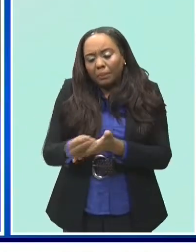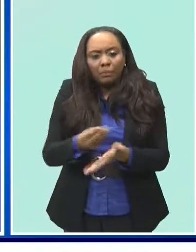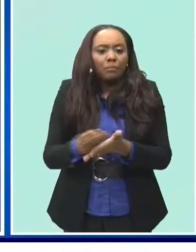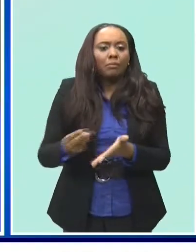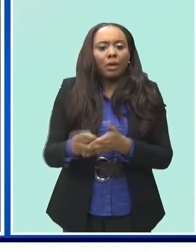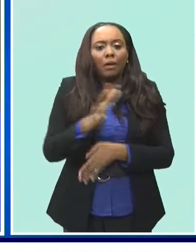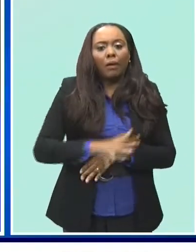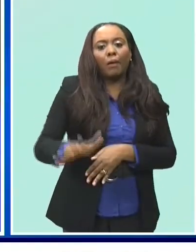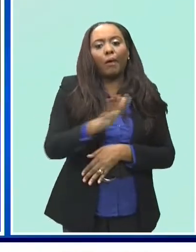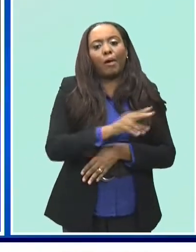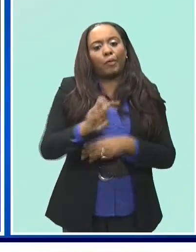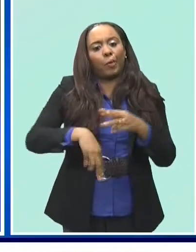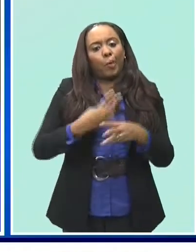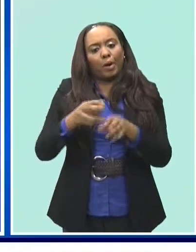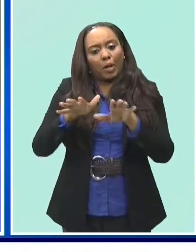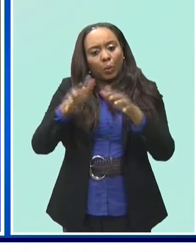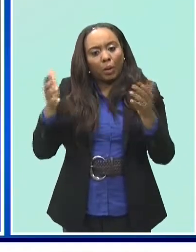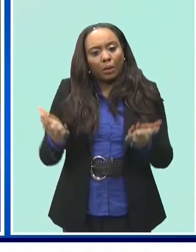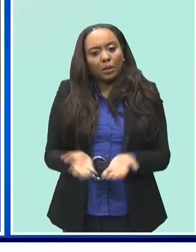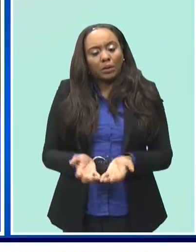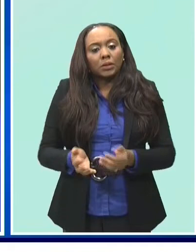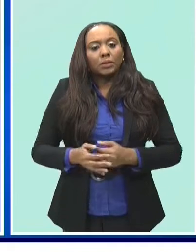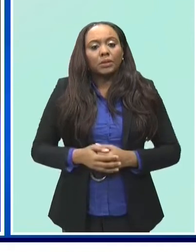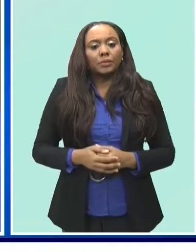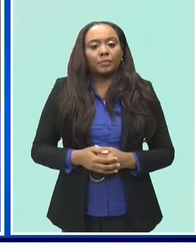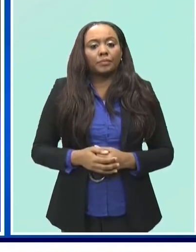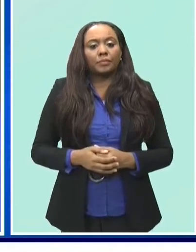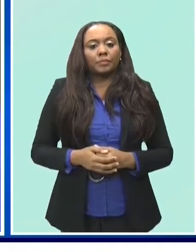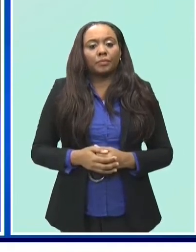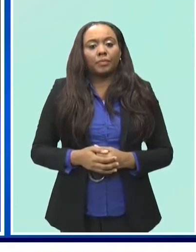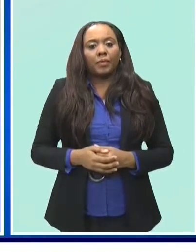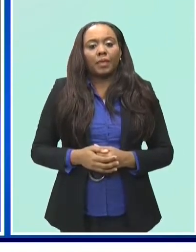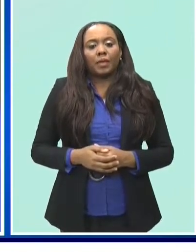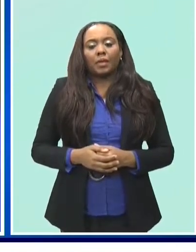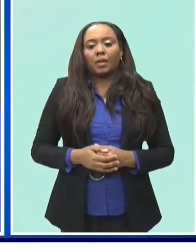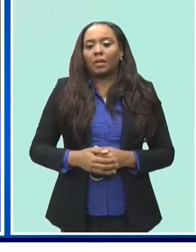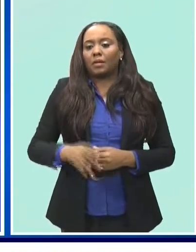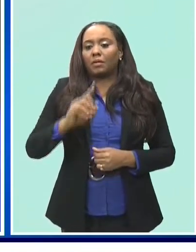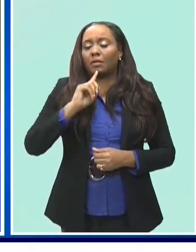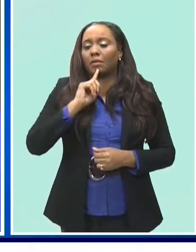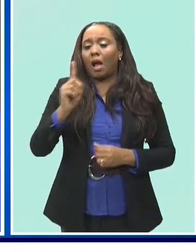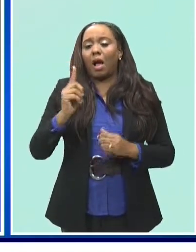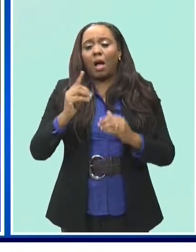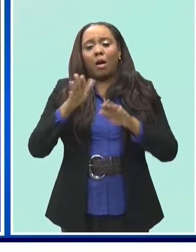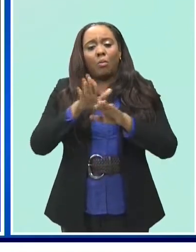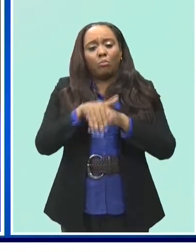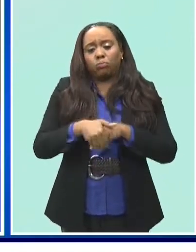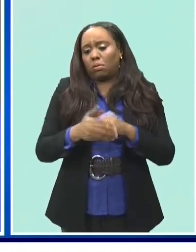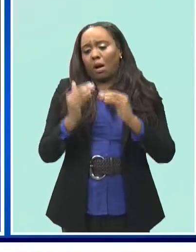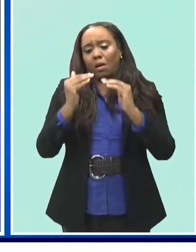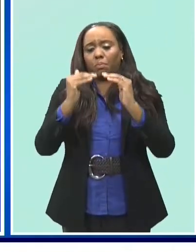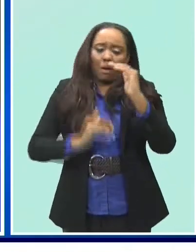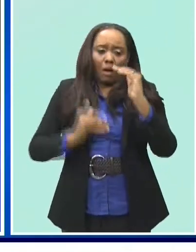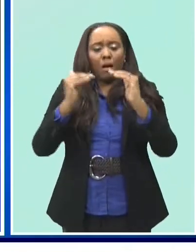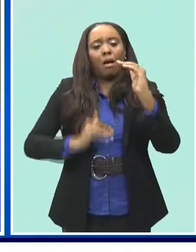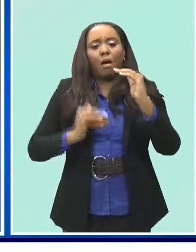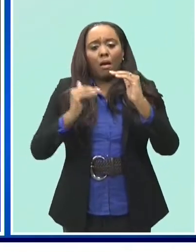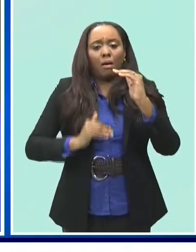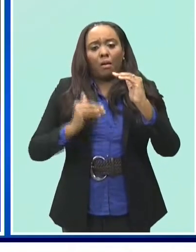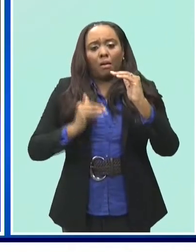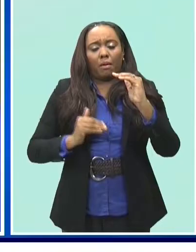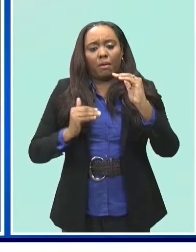goods across the borders? It is pure, unadulterated hypocrisy. And at